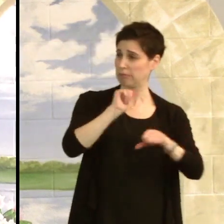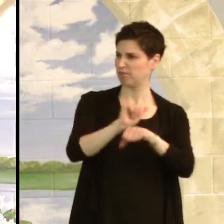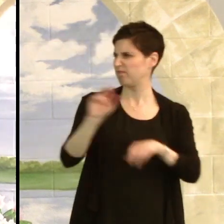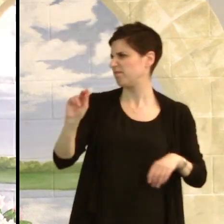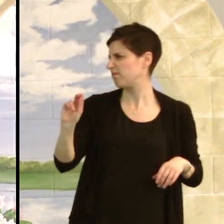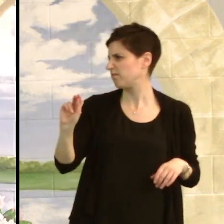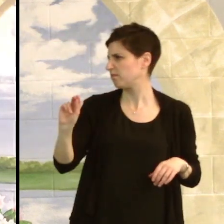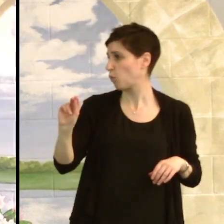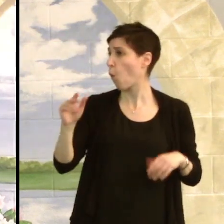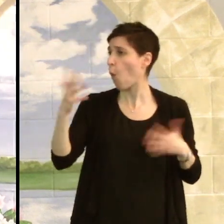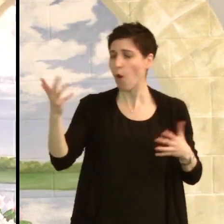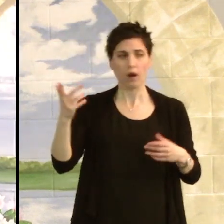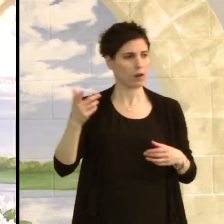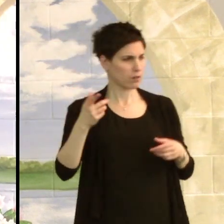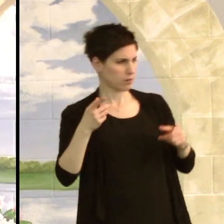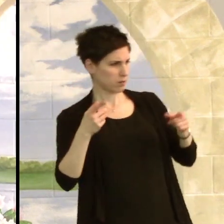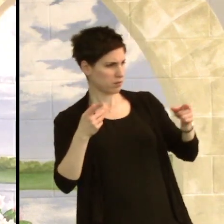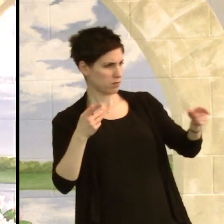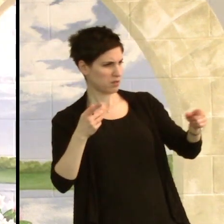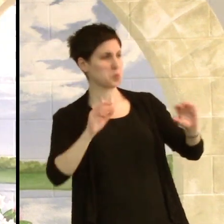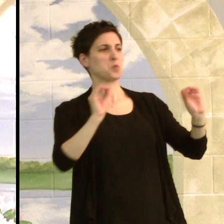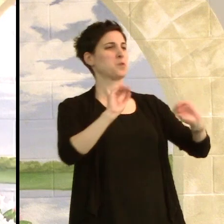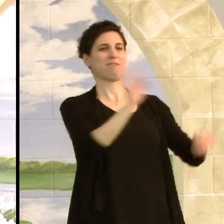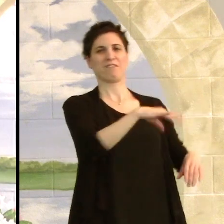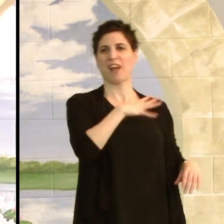disease when it's not present.